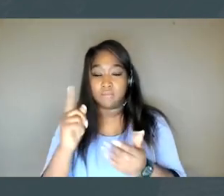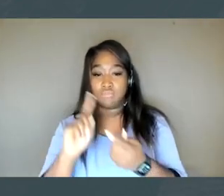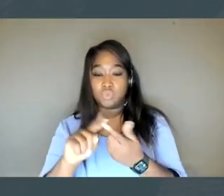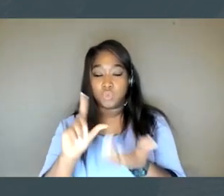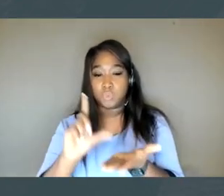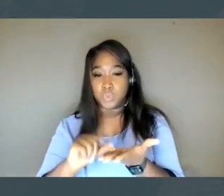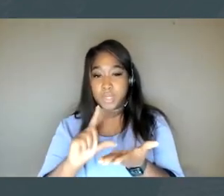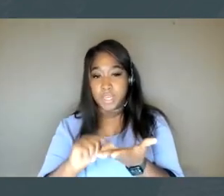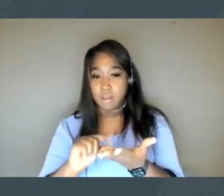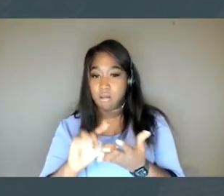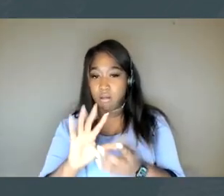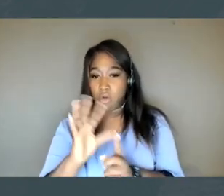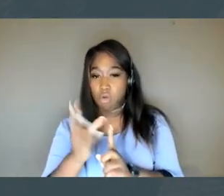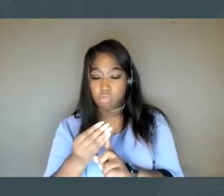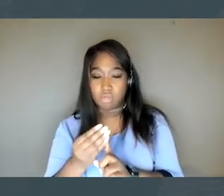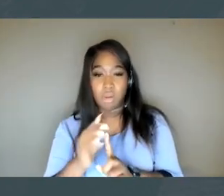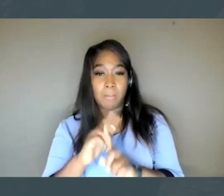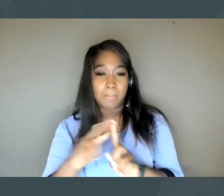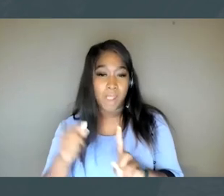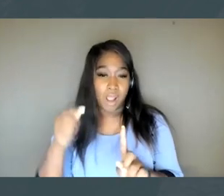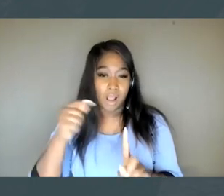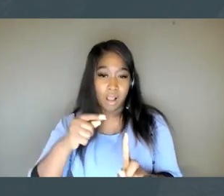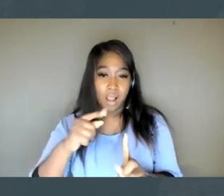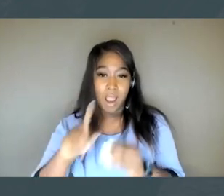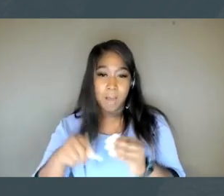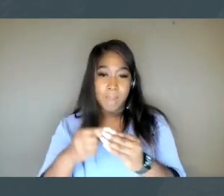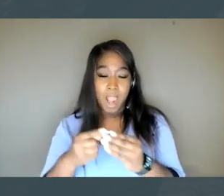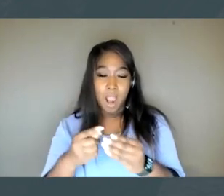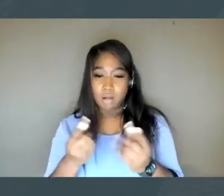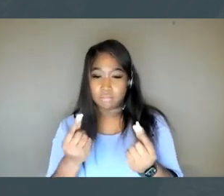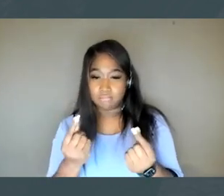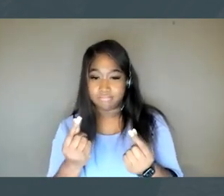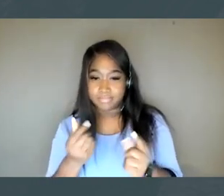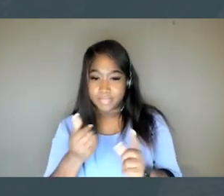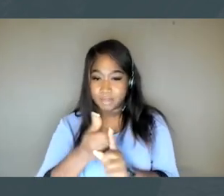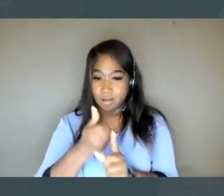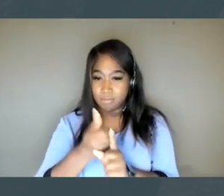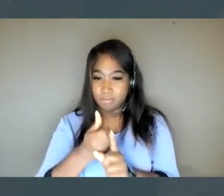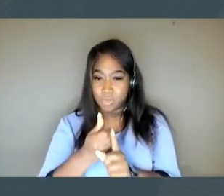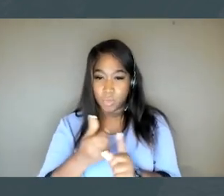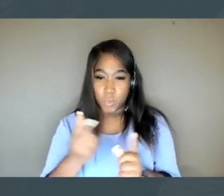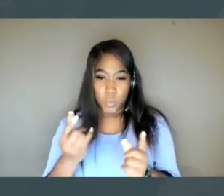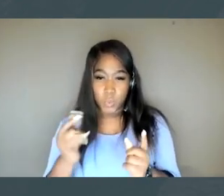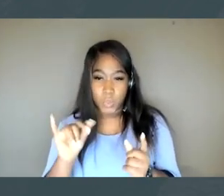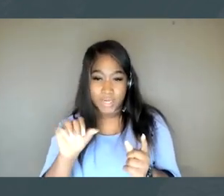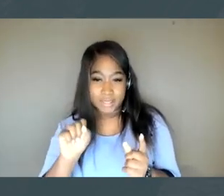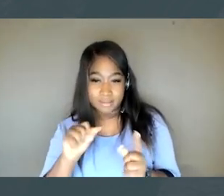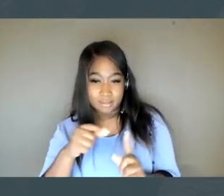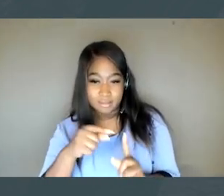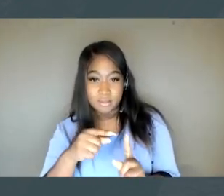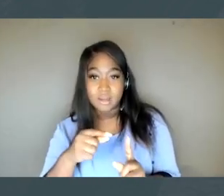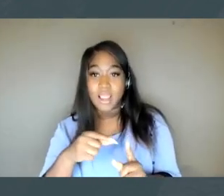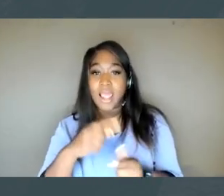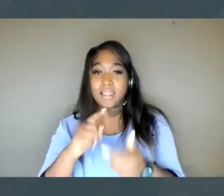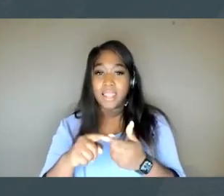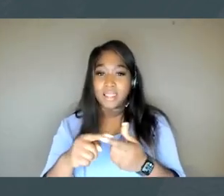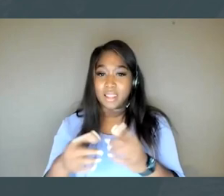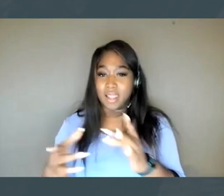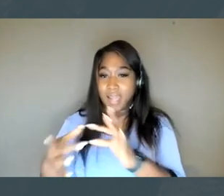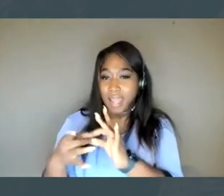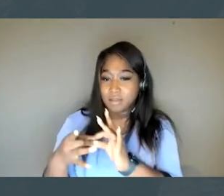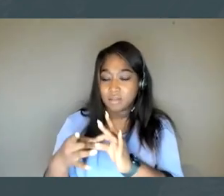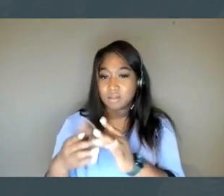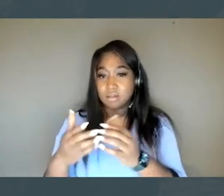that practice is and when, you know, the connection, the separation, the